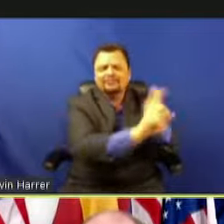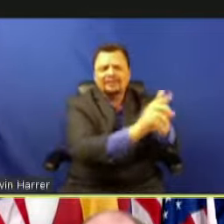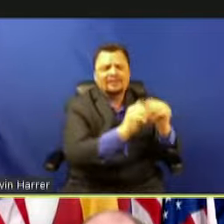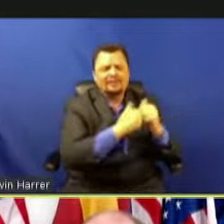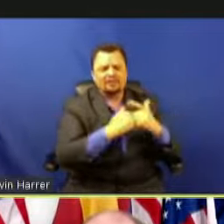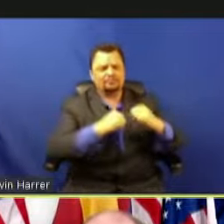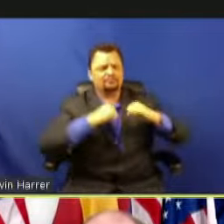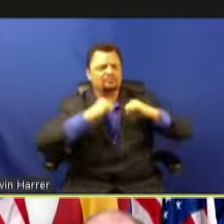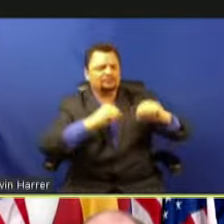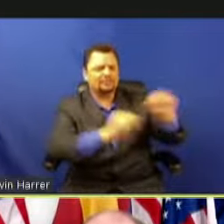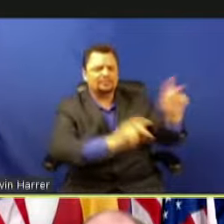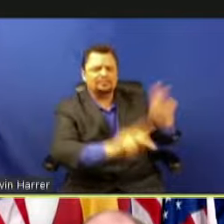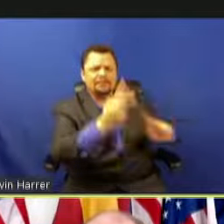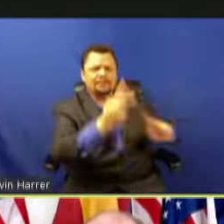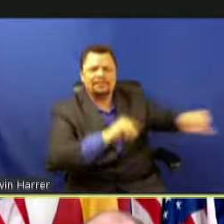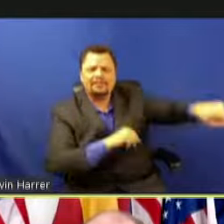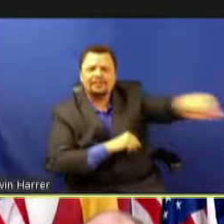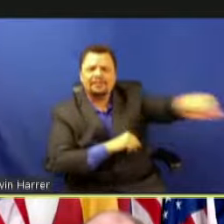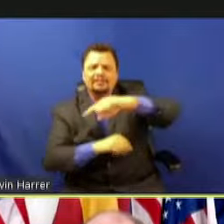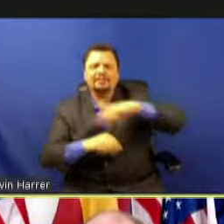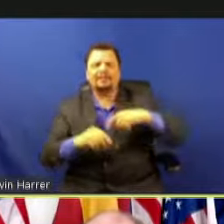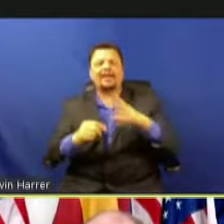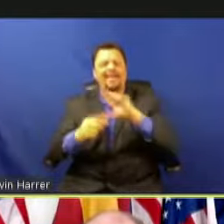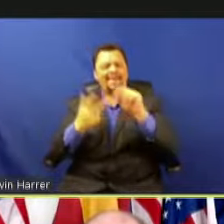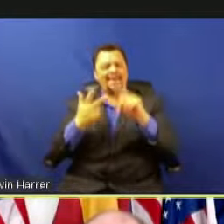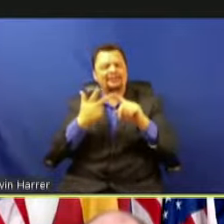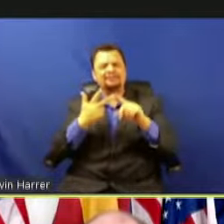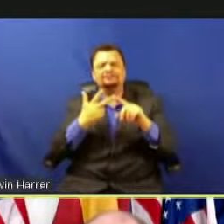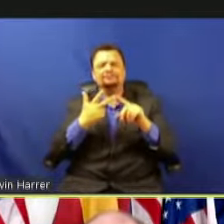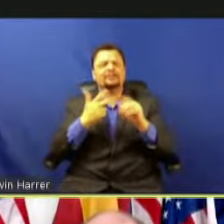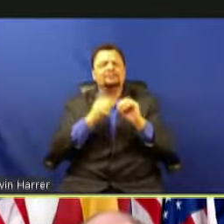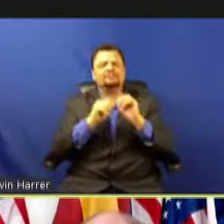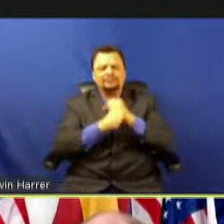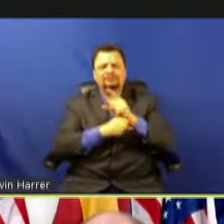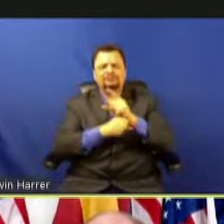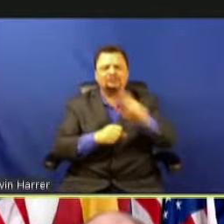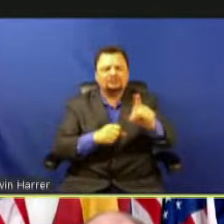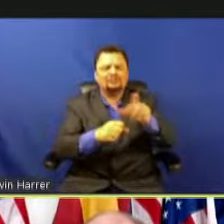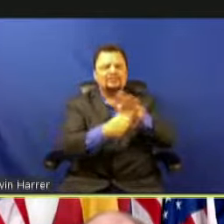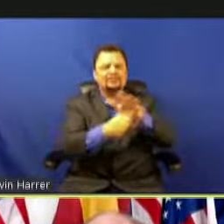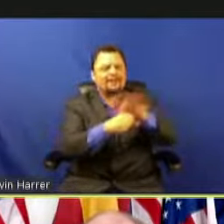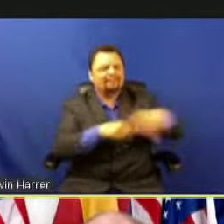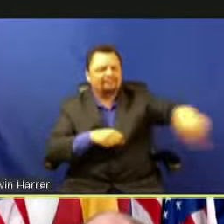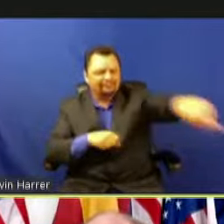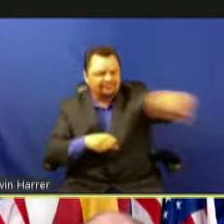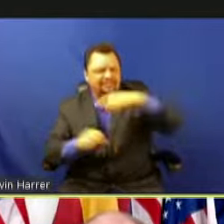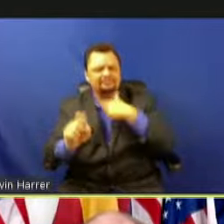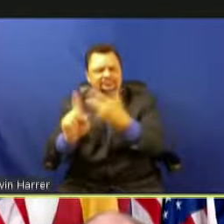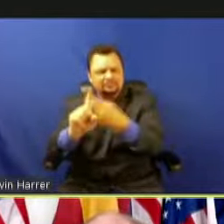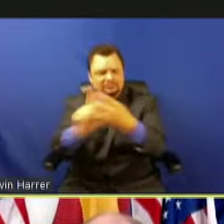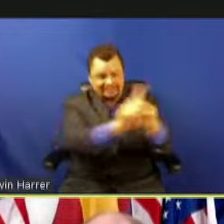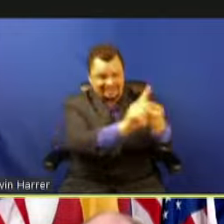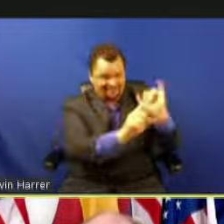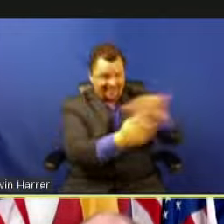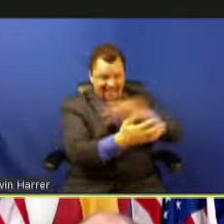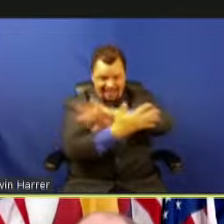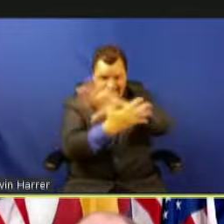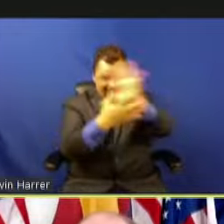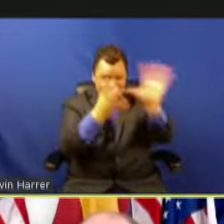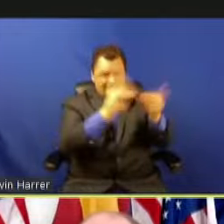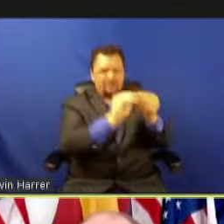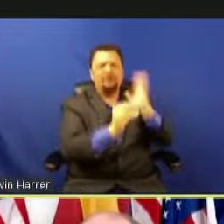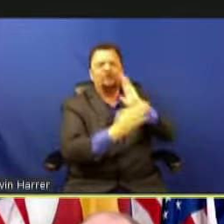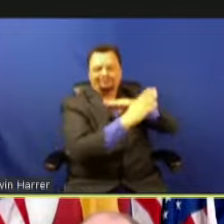at the population level, that also helps reduce spread. Again, not as much as those first 2 shots, so important. If you haven't gotten any, please